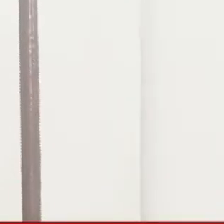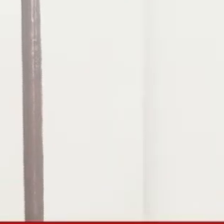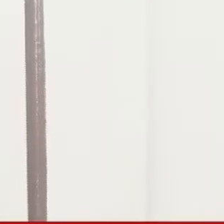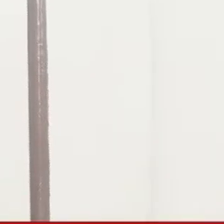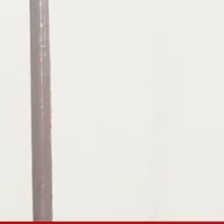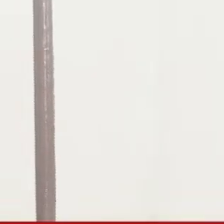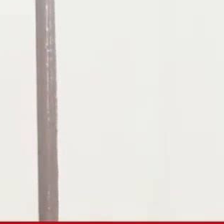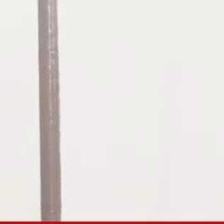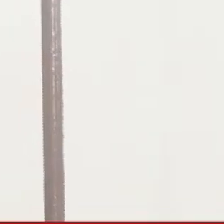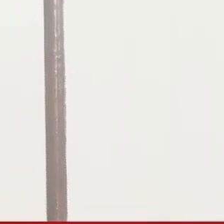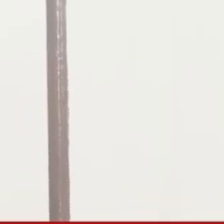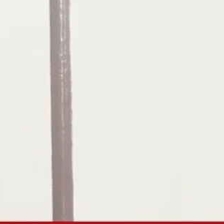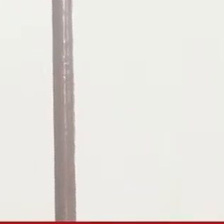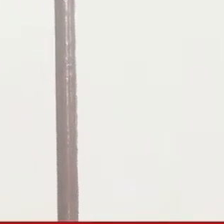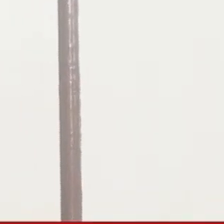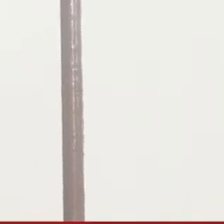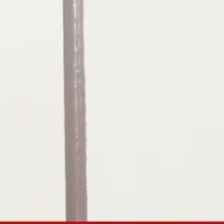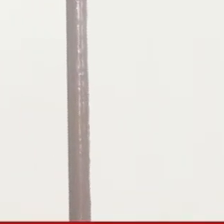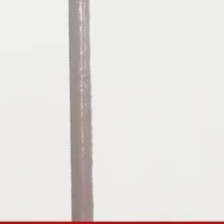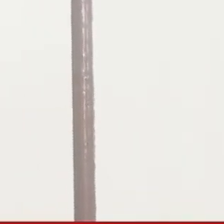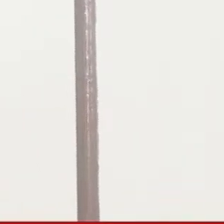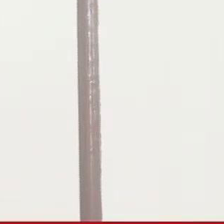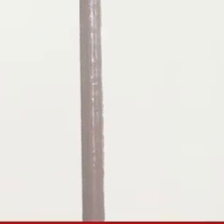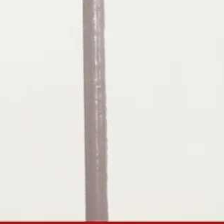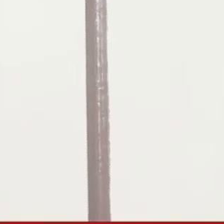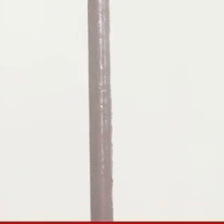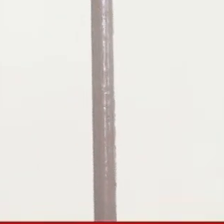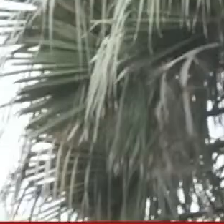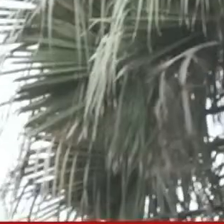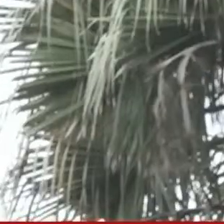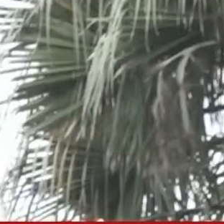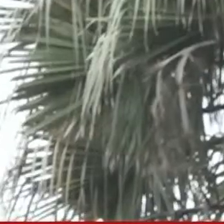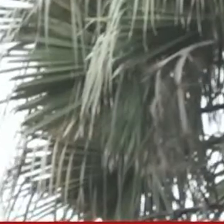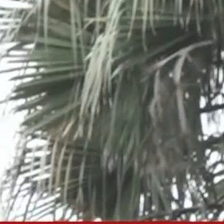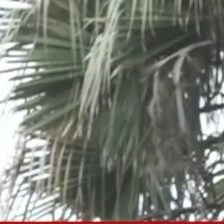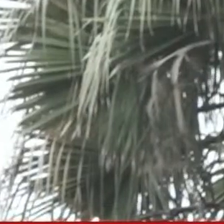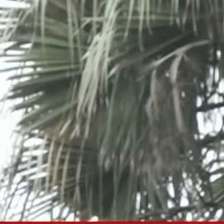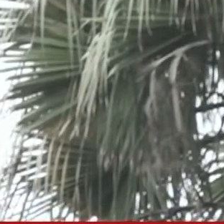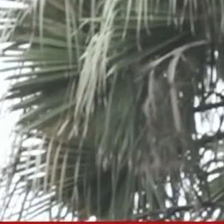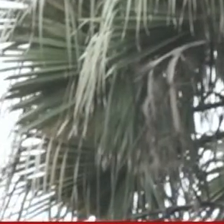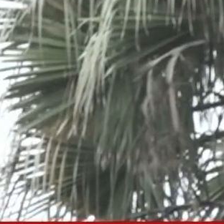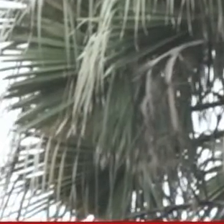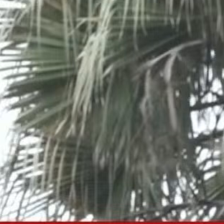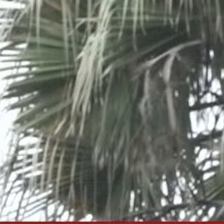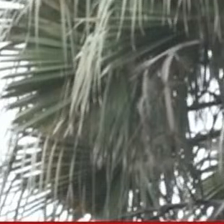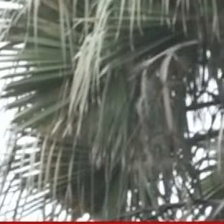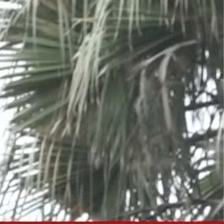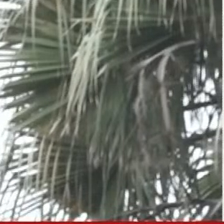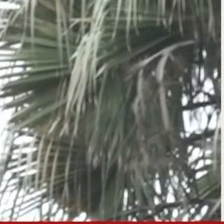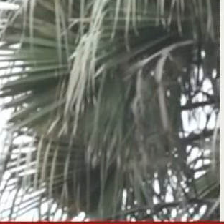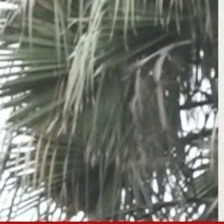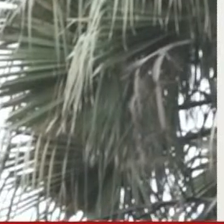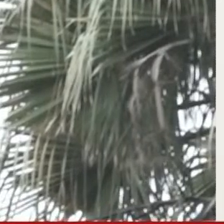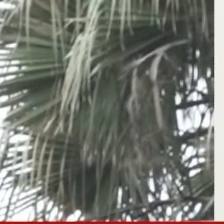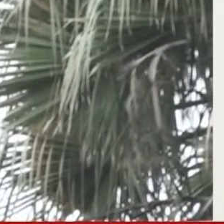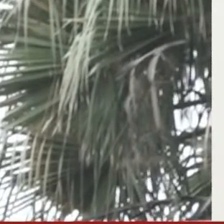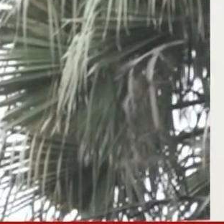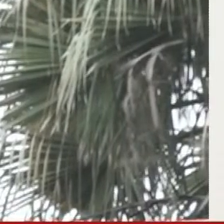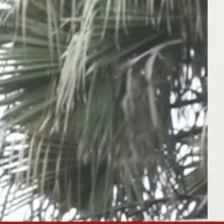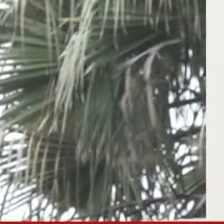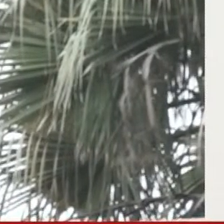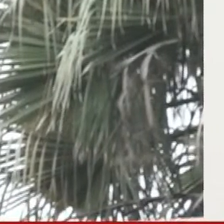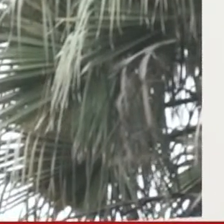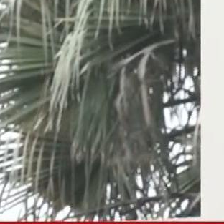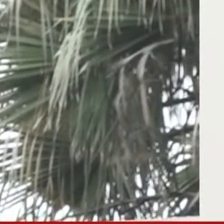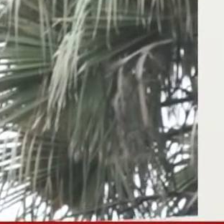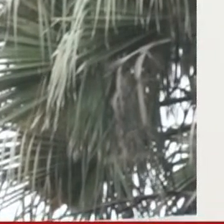Misuse of anti-terror law. Manyata MP sues the state over misuse of anti-terrorism law to